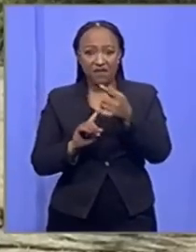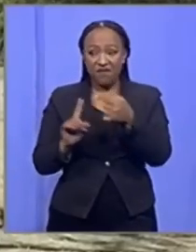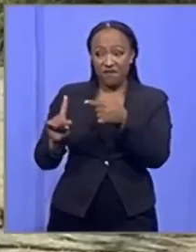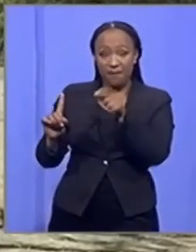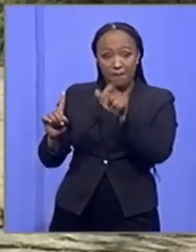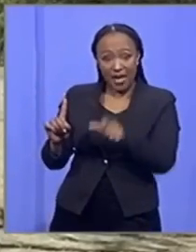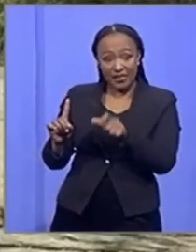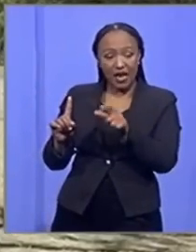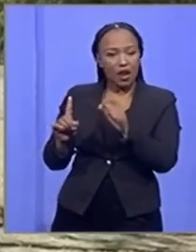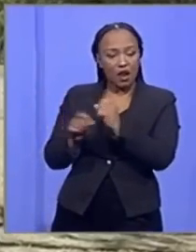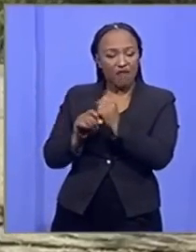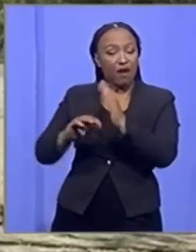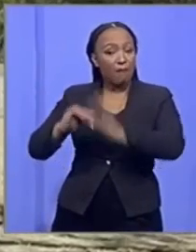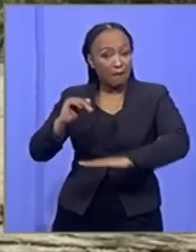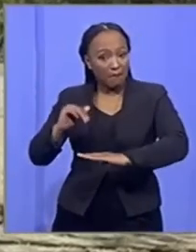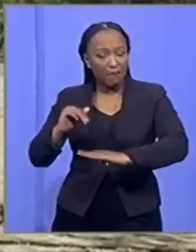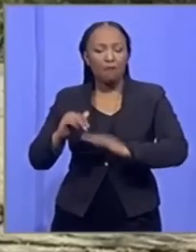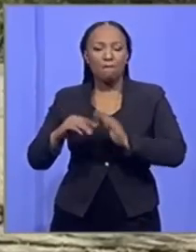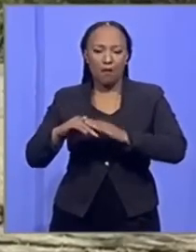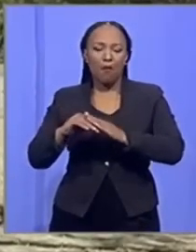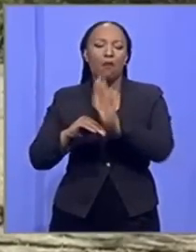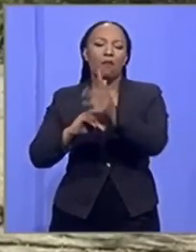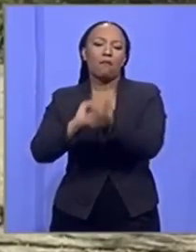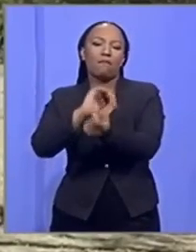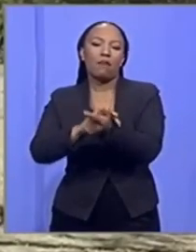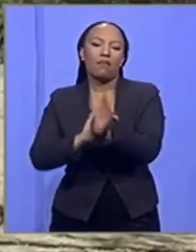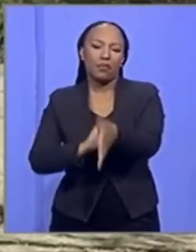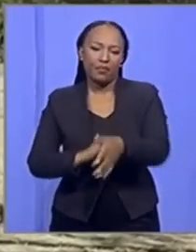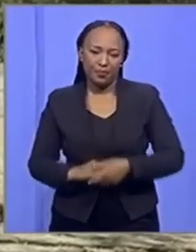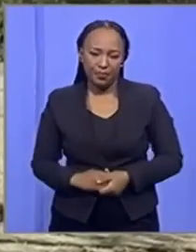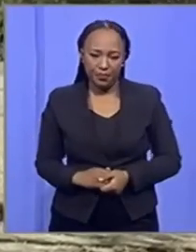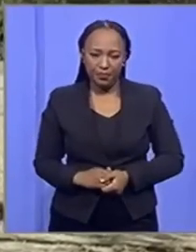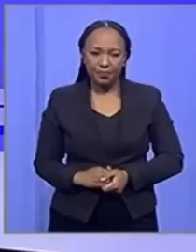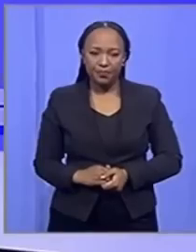Ke Bahlatse Phaladimo, ditabeng tša SABC Valvater.